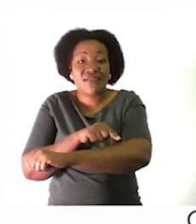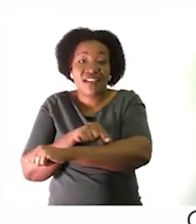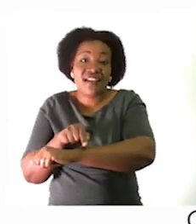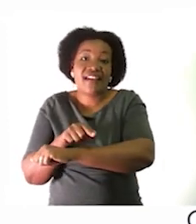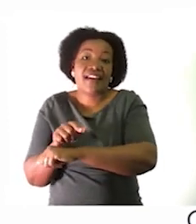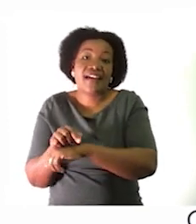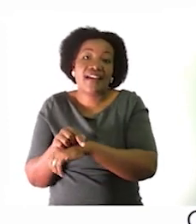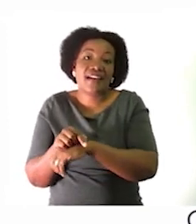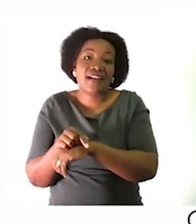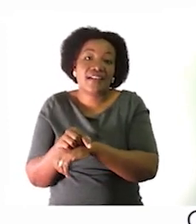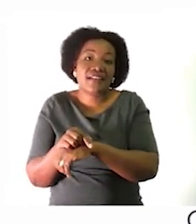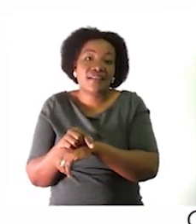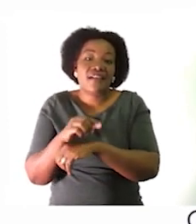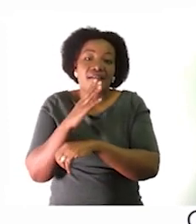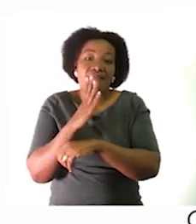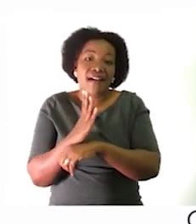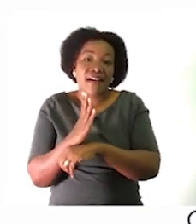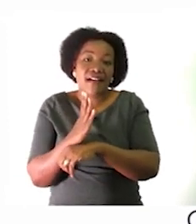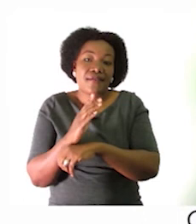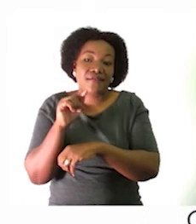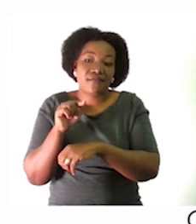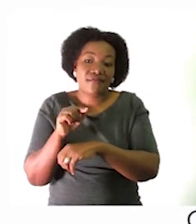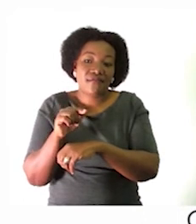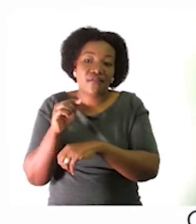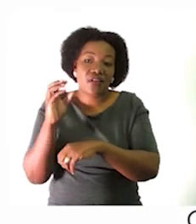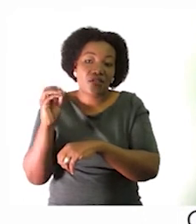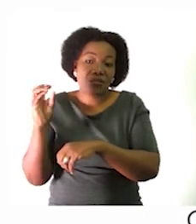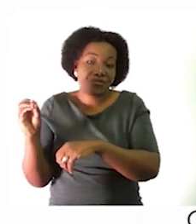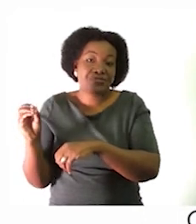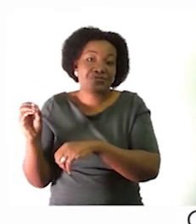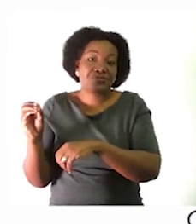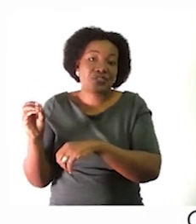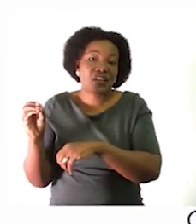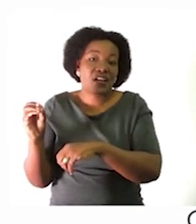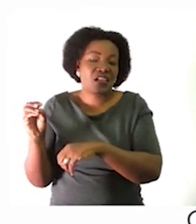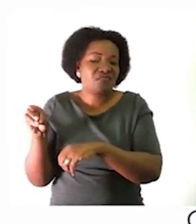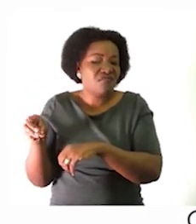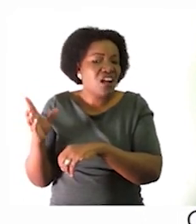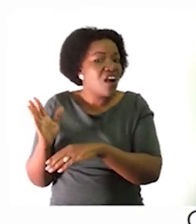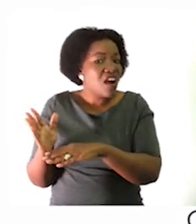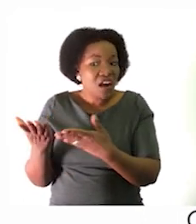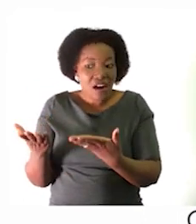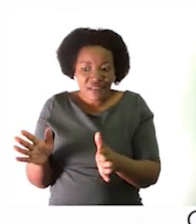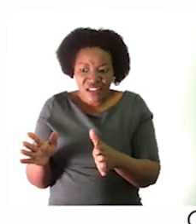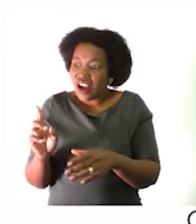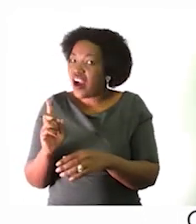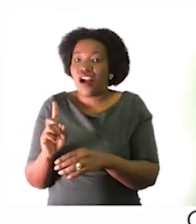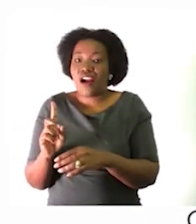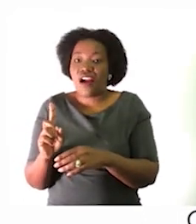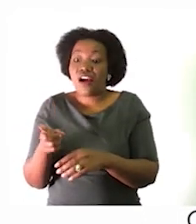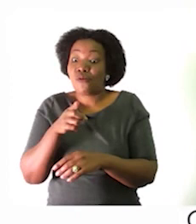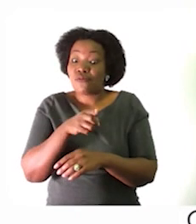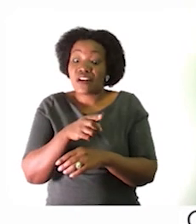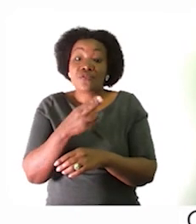line 5 dot 2 zeros, but it cannot just stay like that. Since